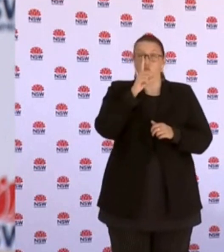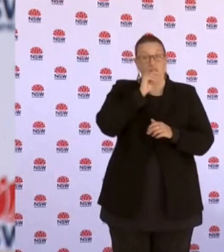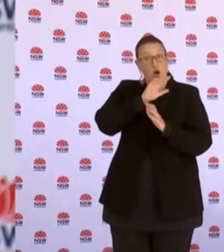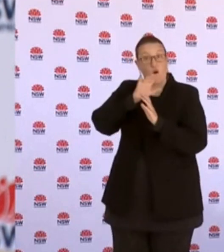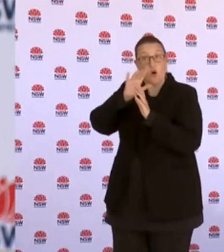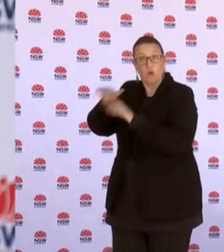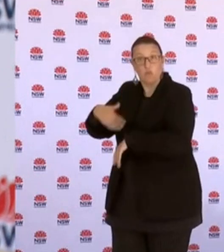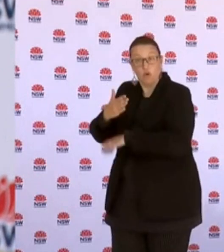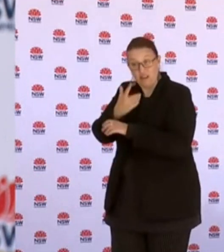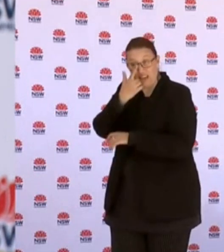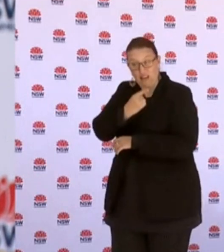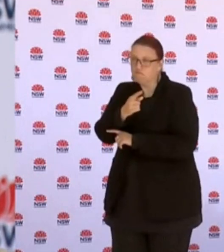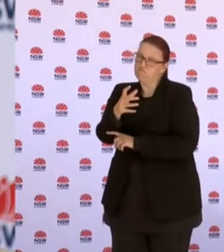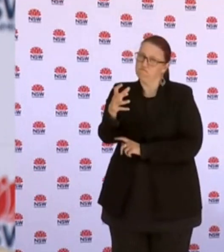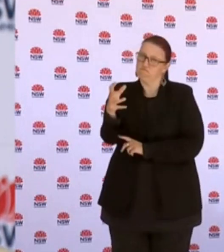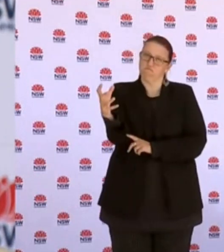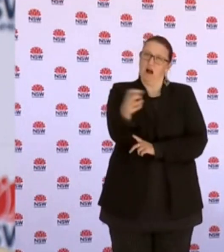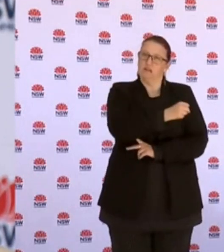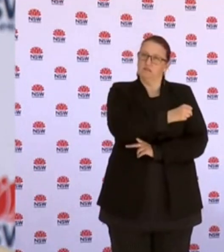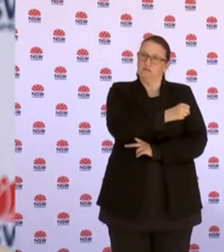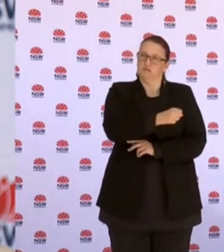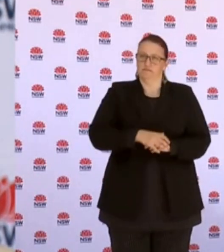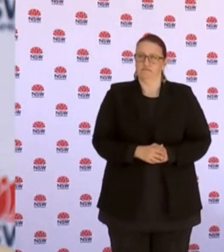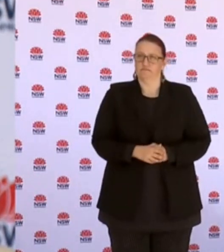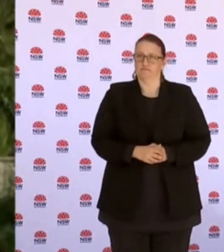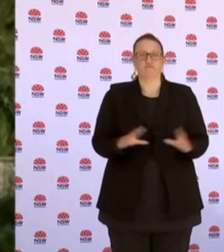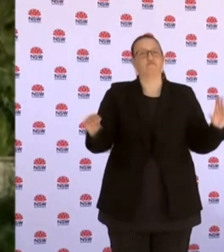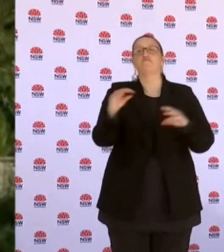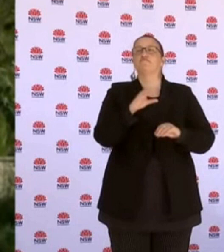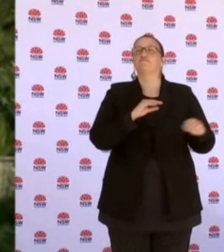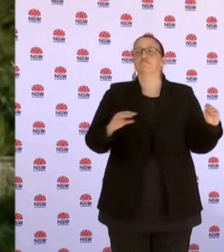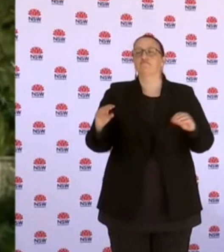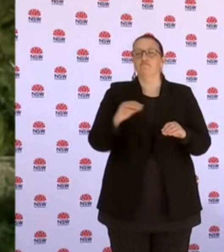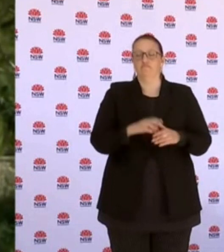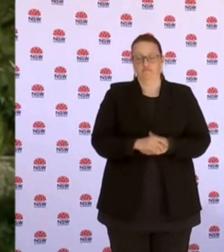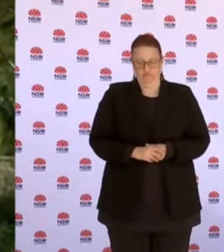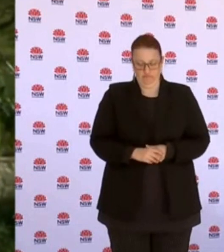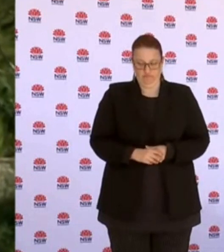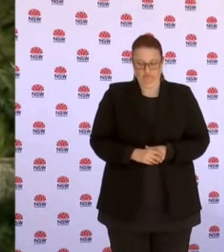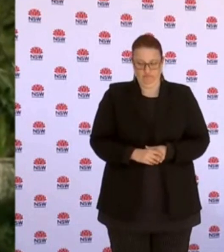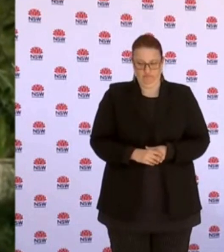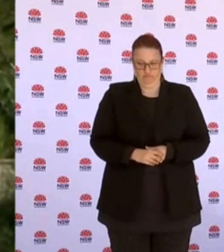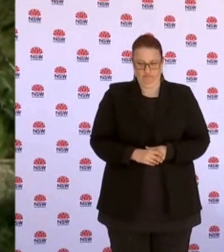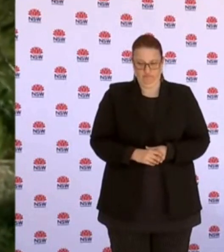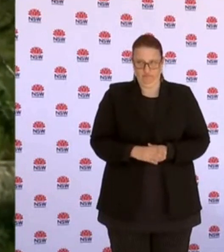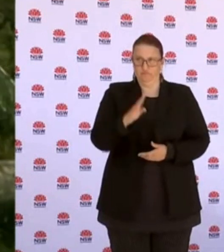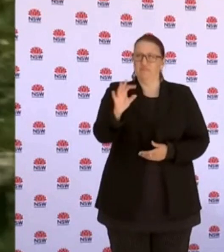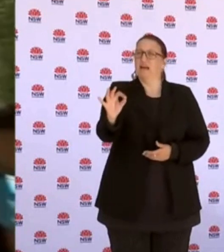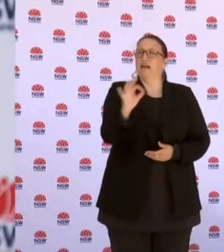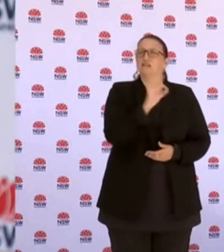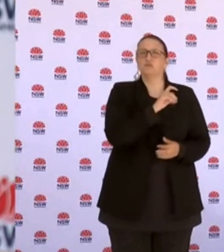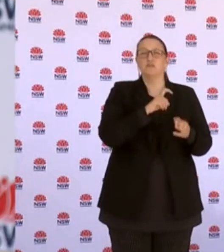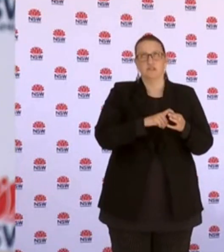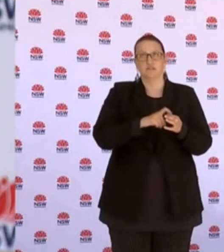you must. A tradie or a retail worker, Premier, a tradie or a retail worker listening to you yesterday would have